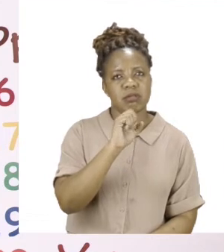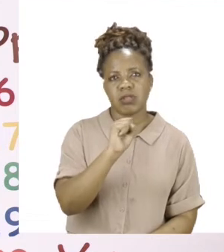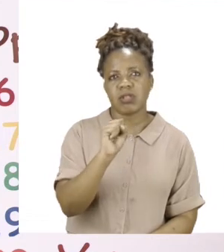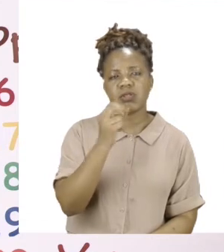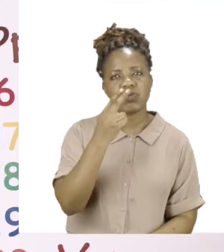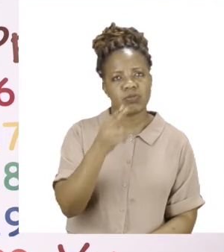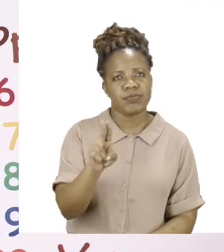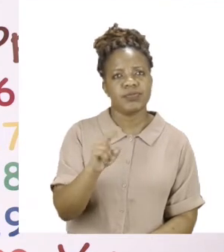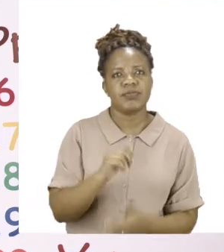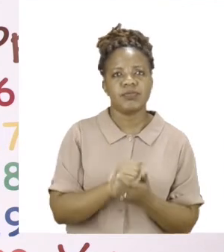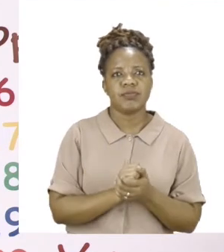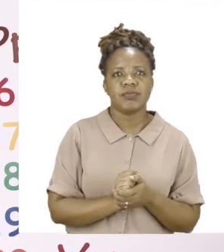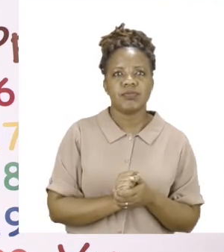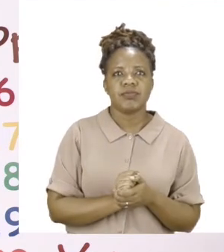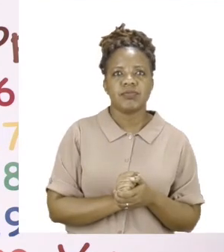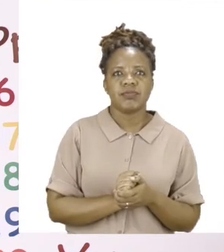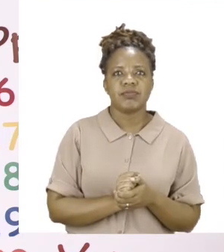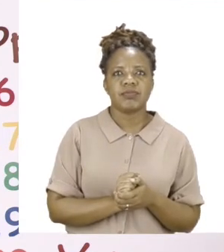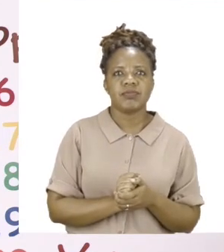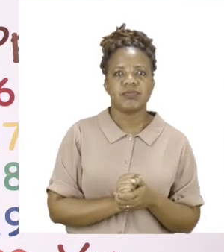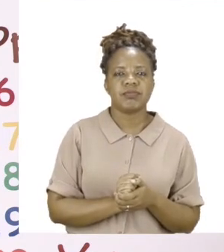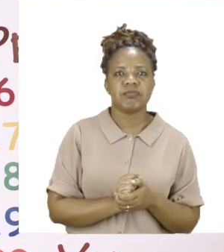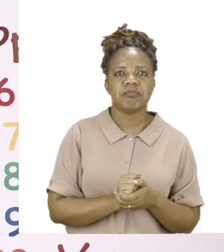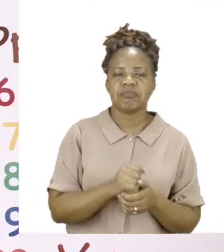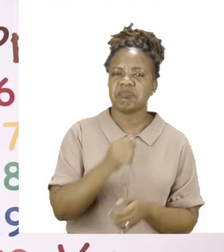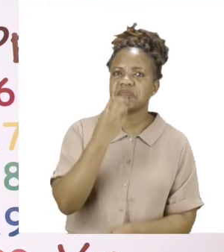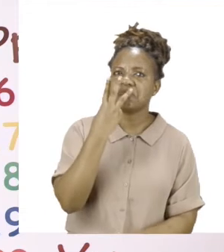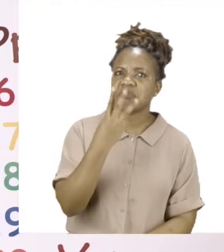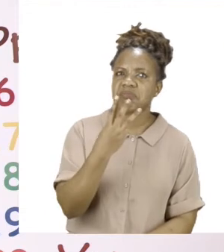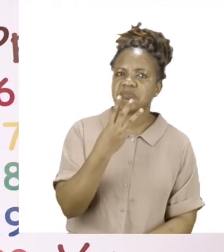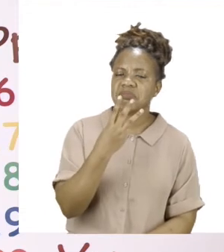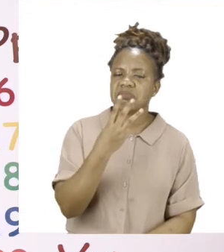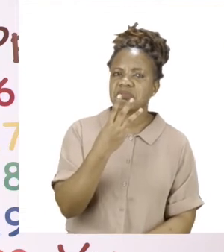Mr. Tens. Let's move on. How about 3?